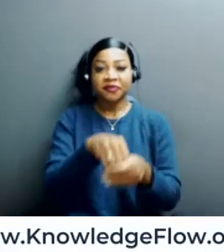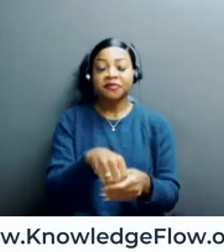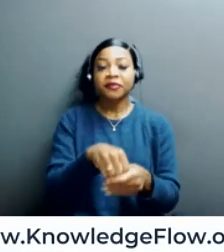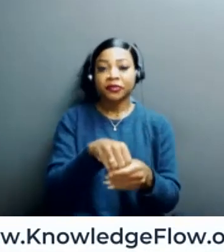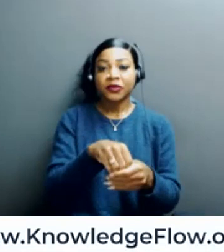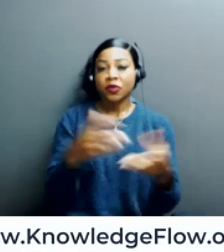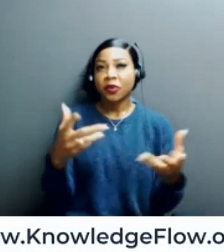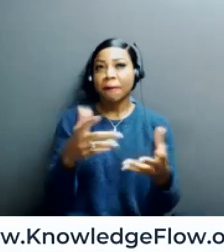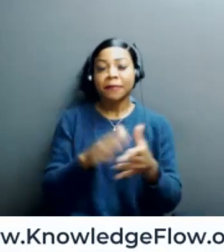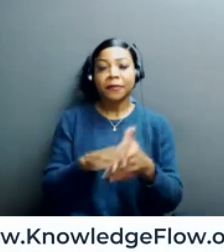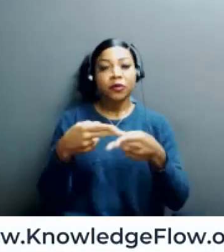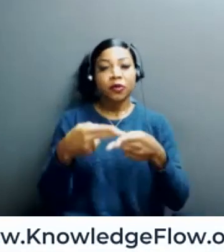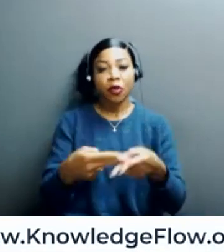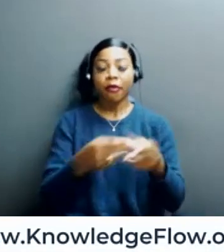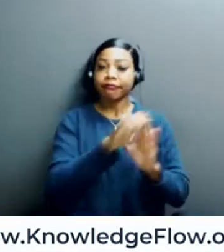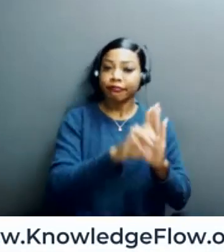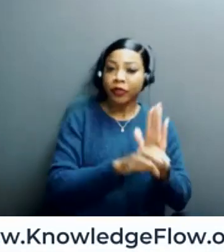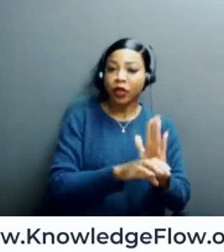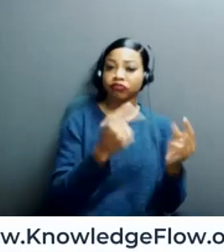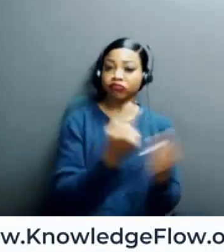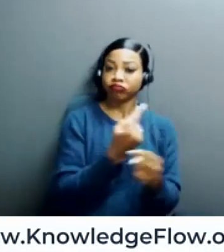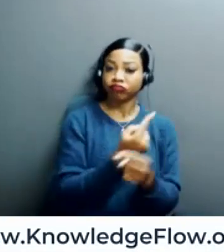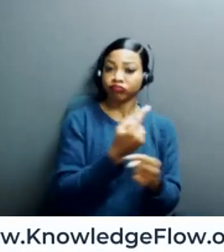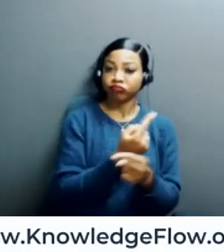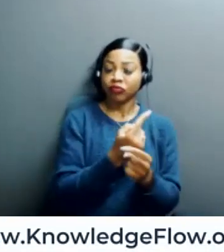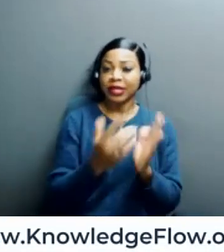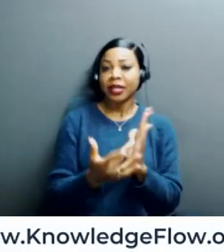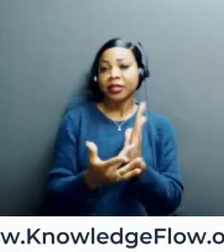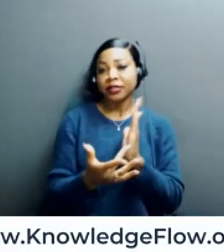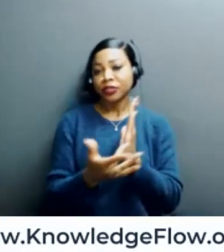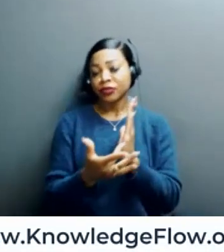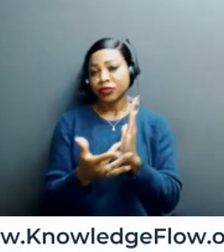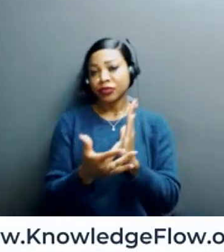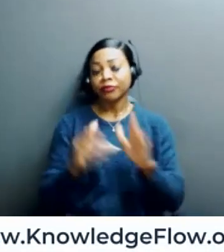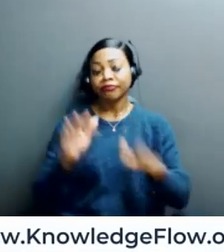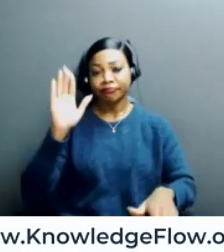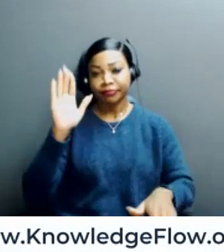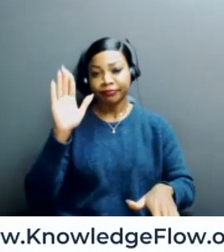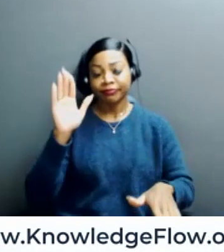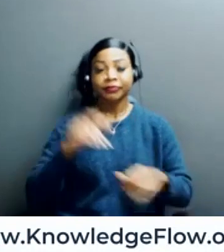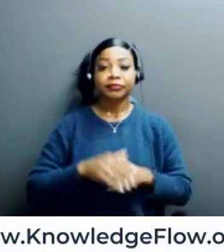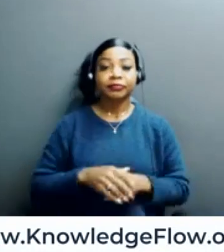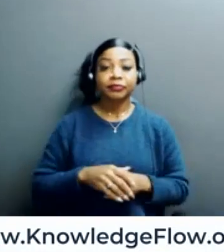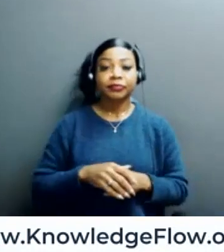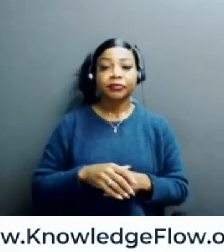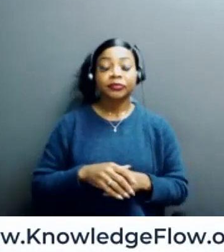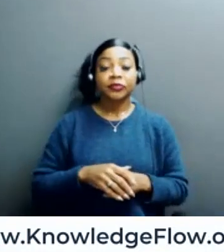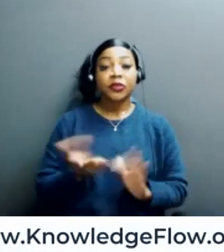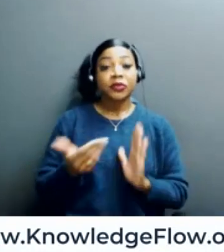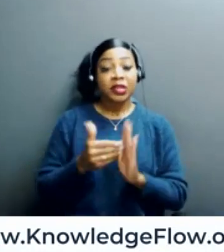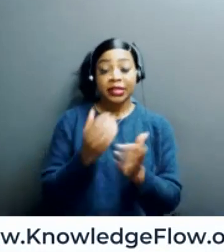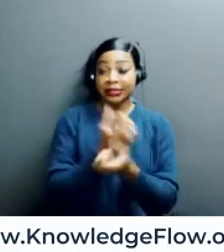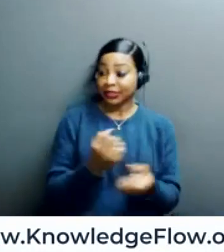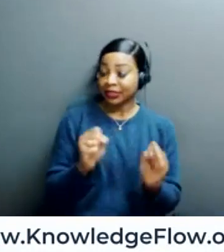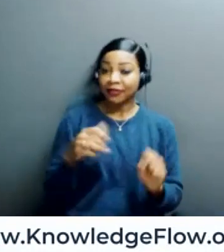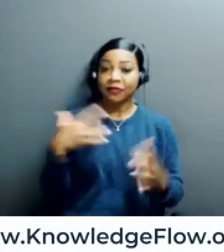um and as what we call sort of ethical digital citizens um and so a big part of that of course is um as I mentioned you know feeling safe and